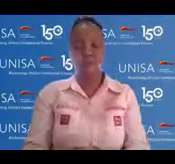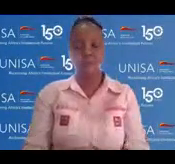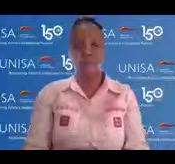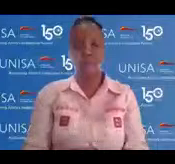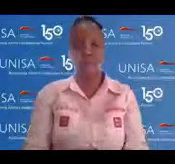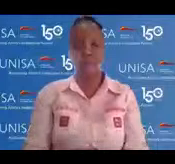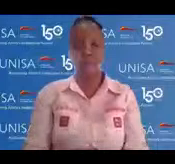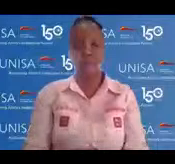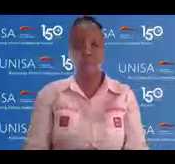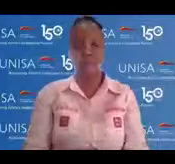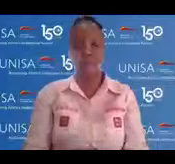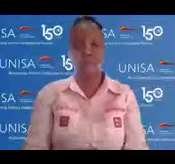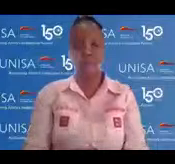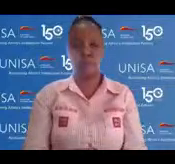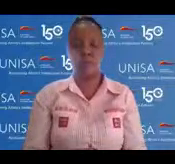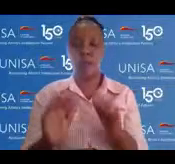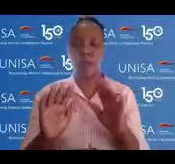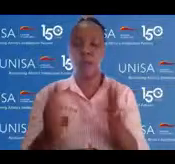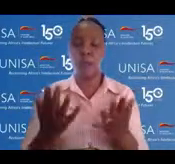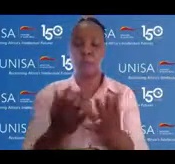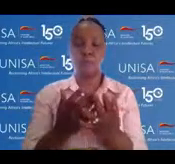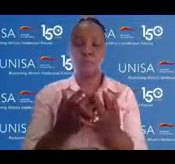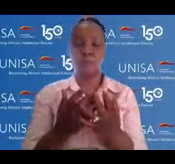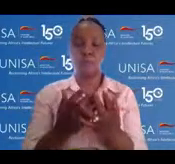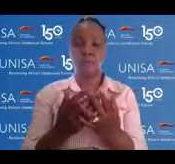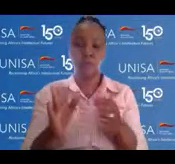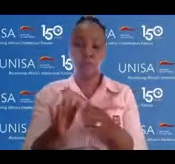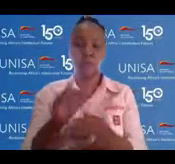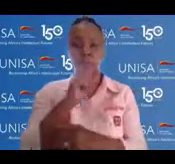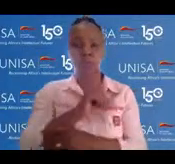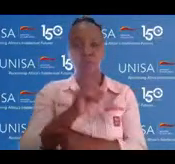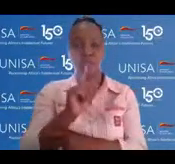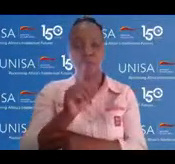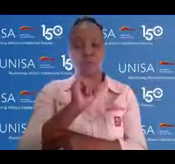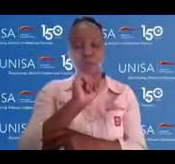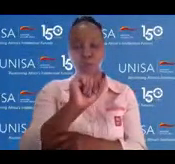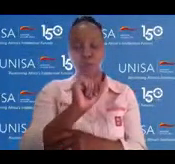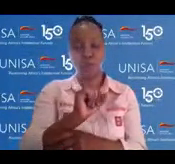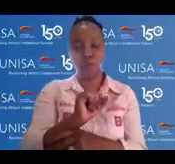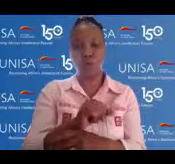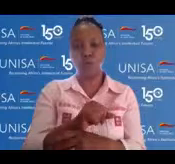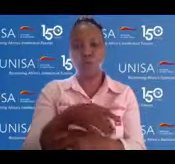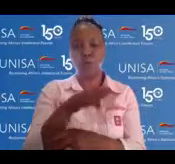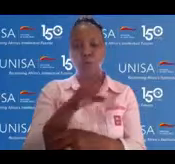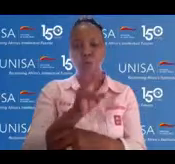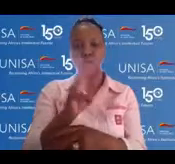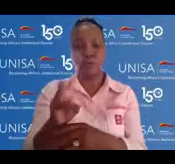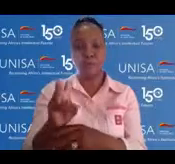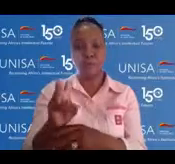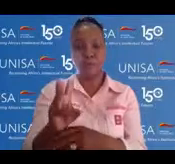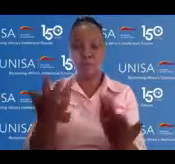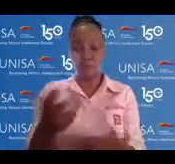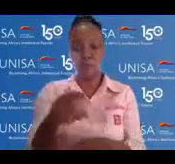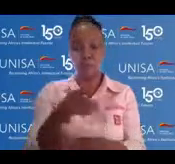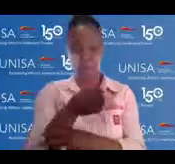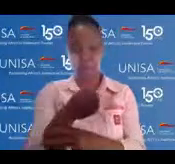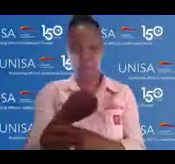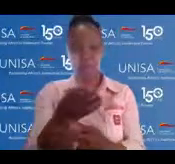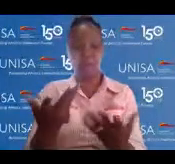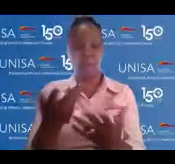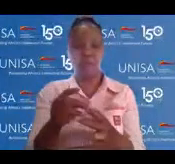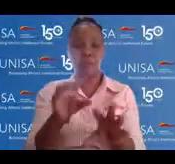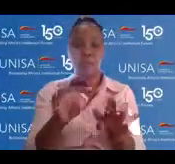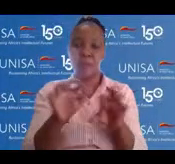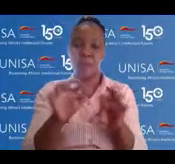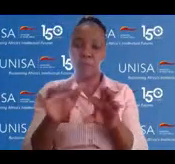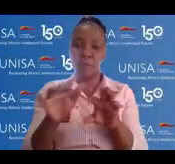how to open using your browser. On your browser, you type in